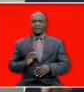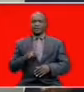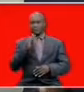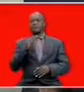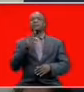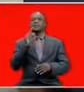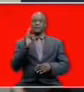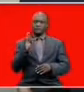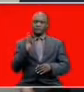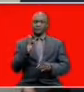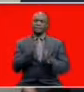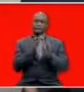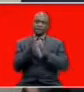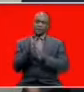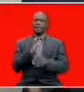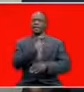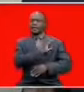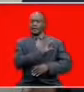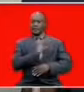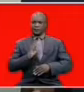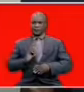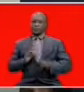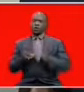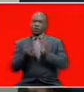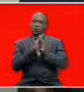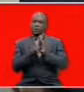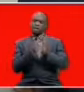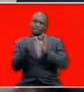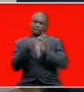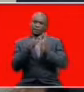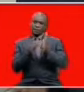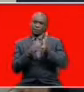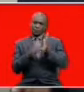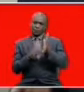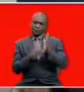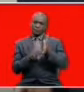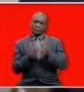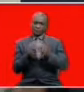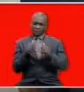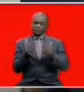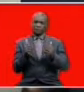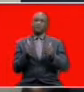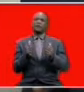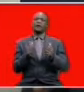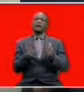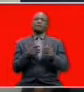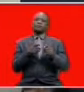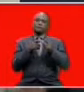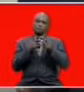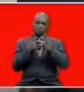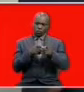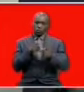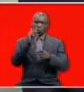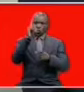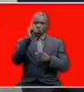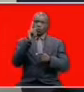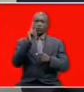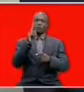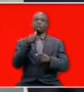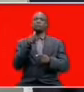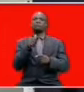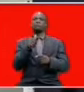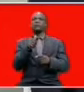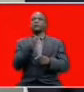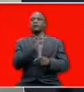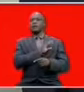set Christian values aside, put aside the a diversity of principles as God is ushered in